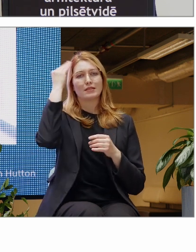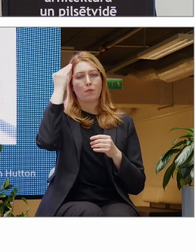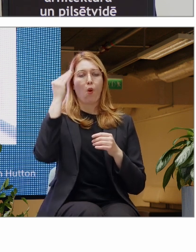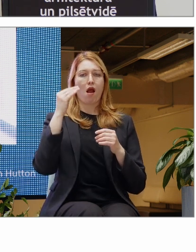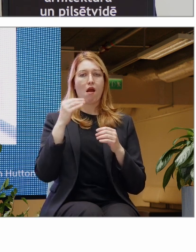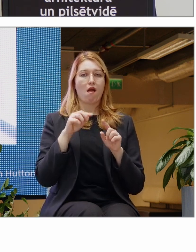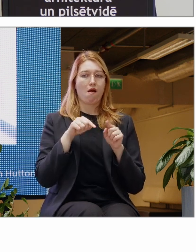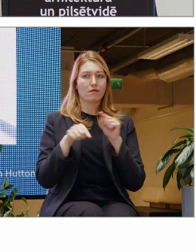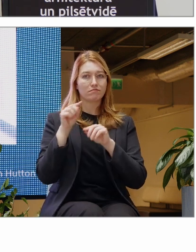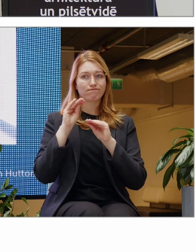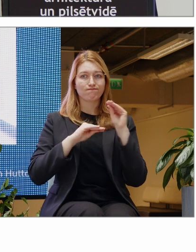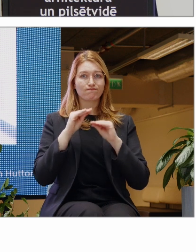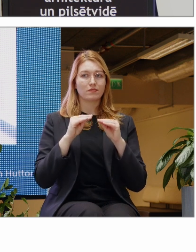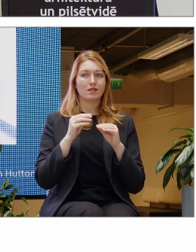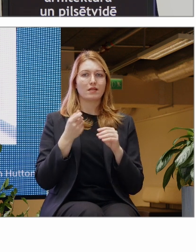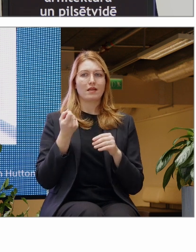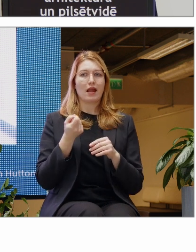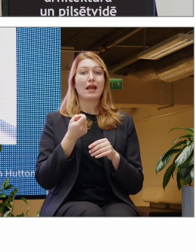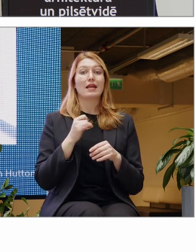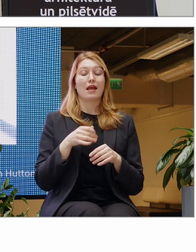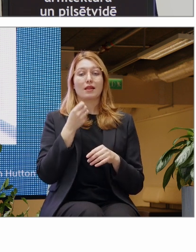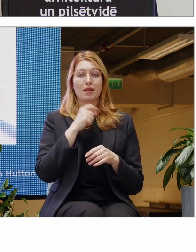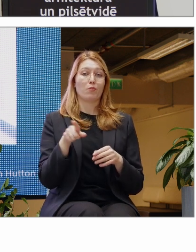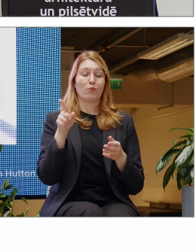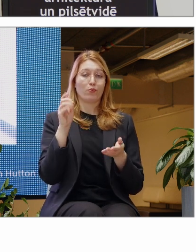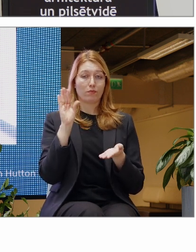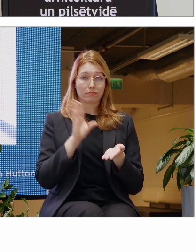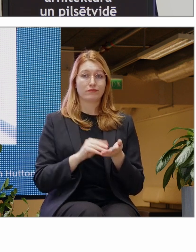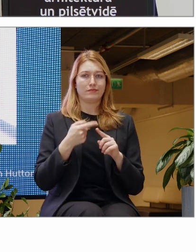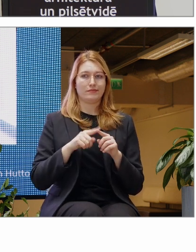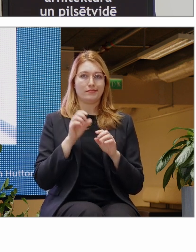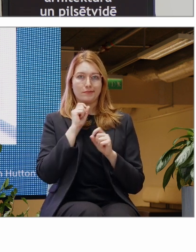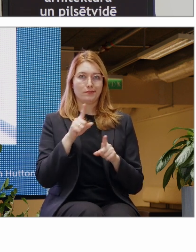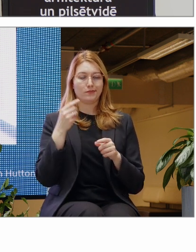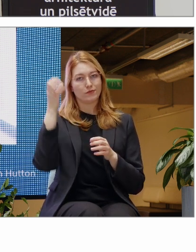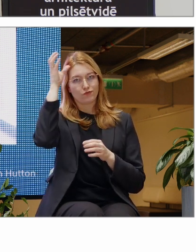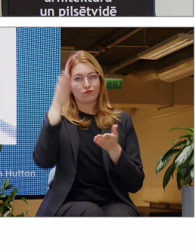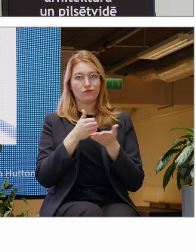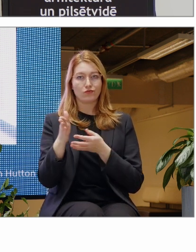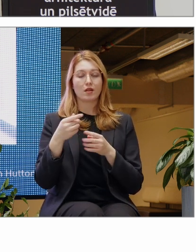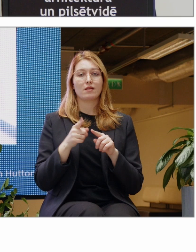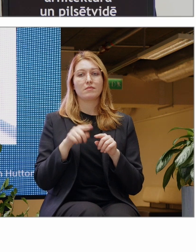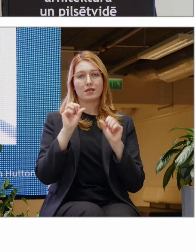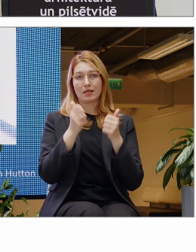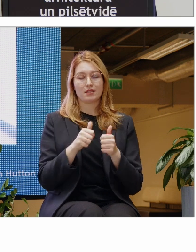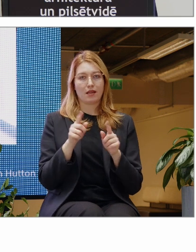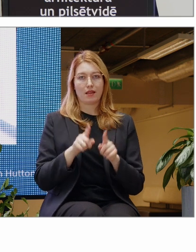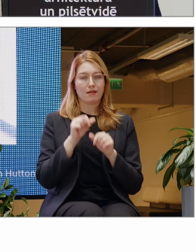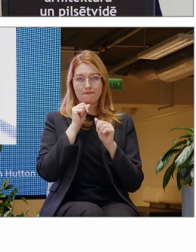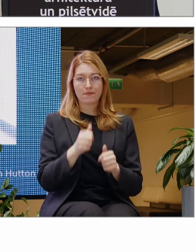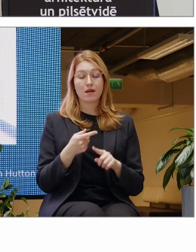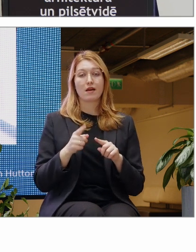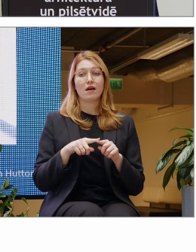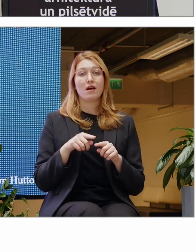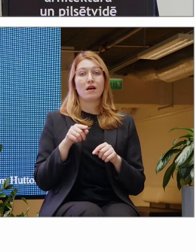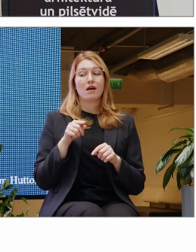is never the lived experience, and it will never mimic the lived experience. It is purely nudging their design thinking. So they had to